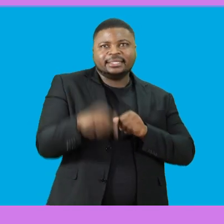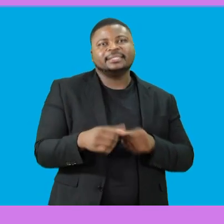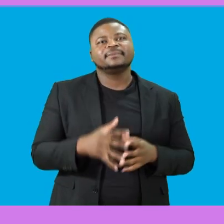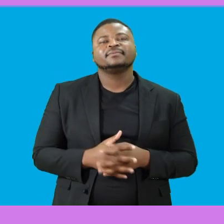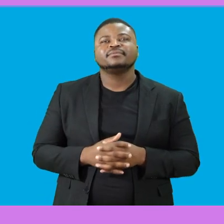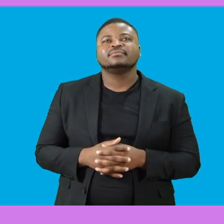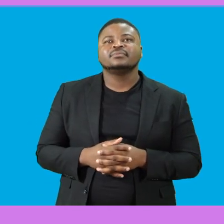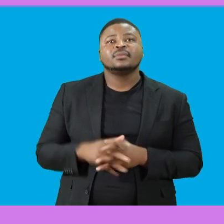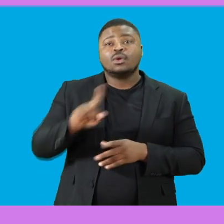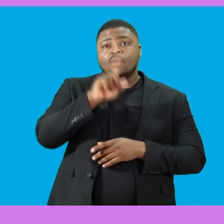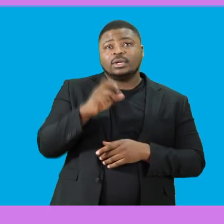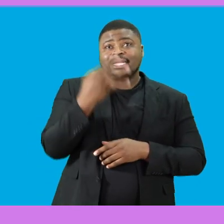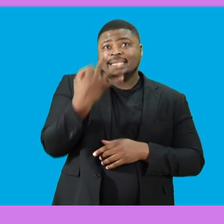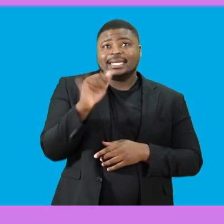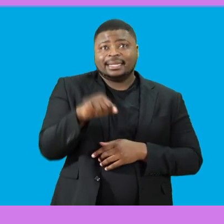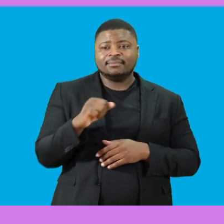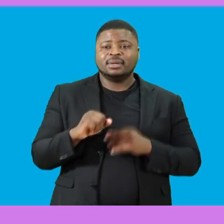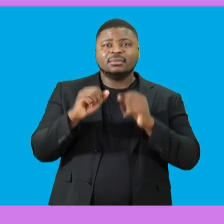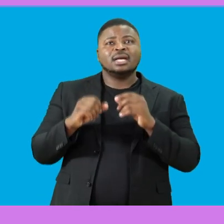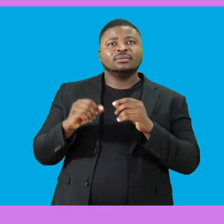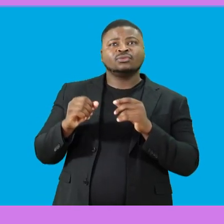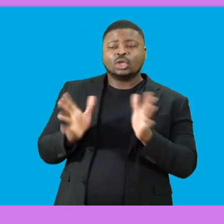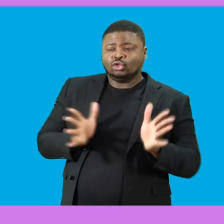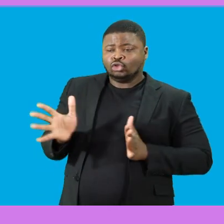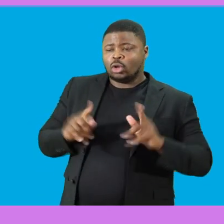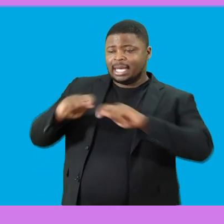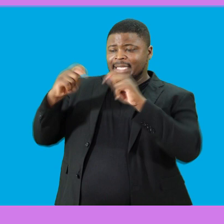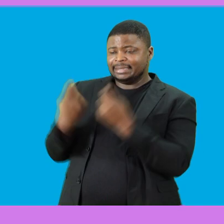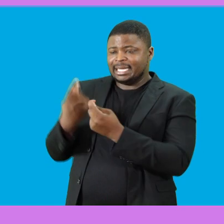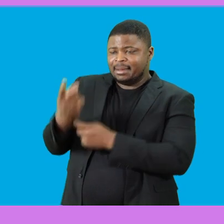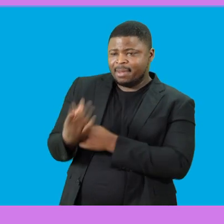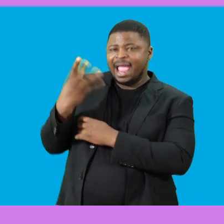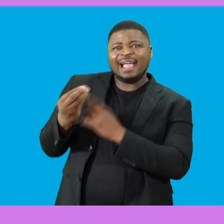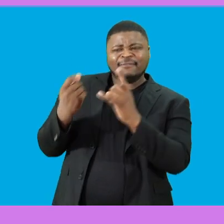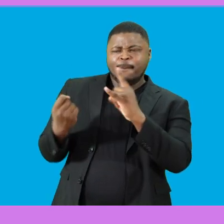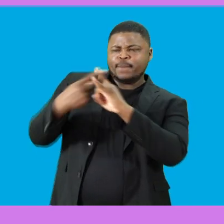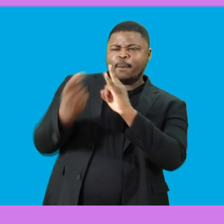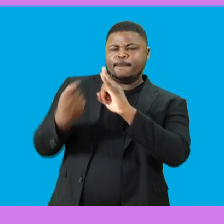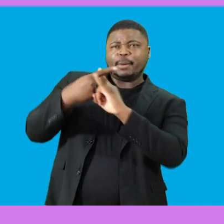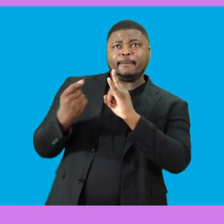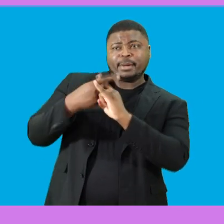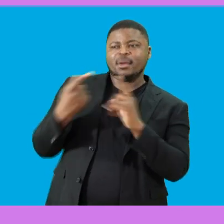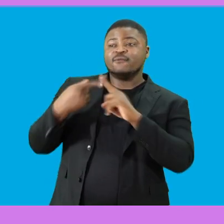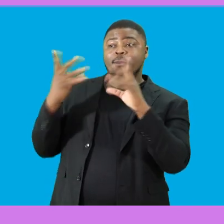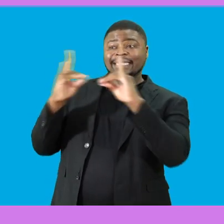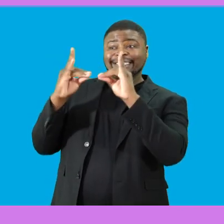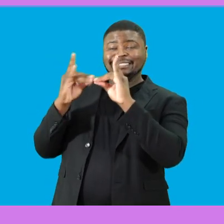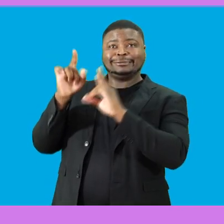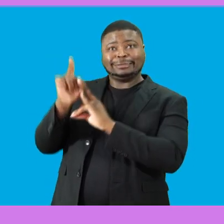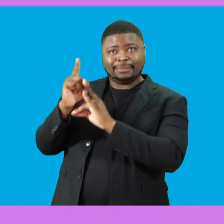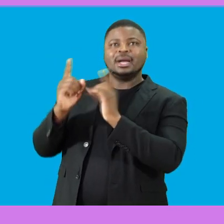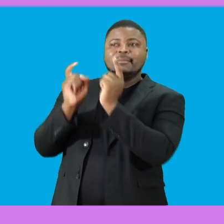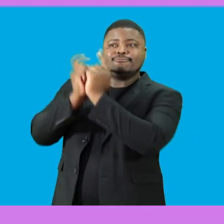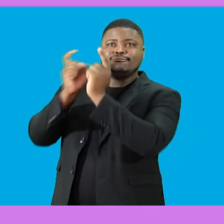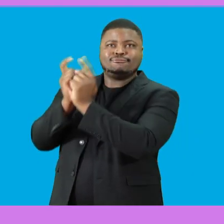measured. Then question 3, a soccer team kept a record for the number of goals scored in all matches played. There